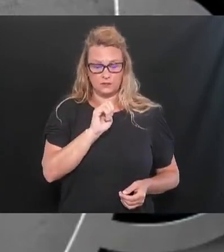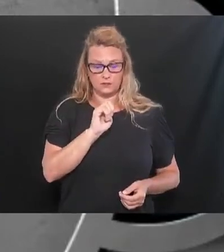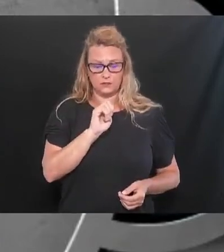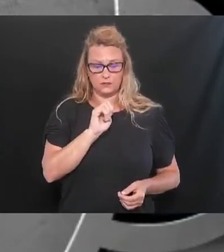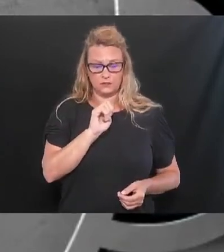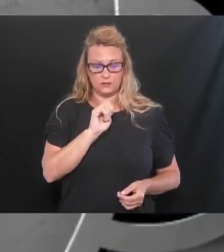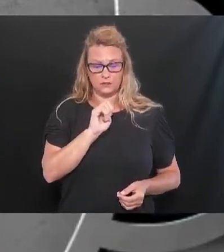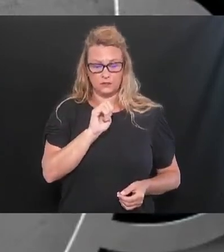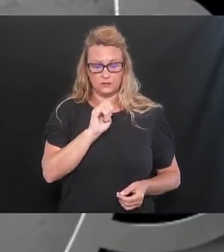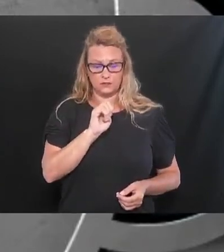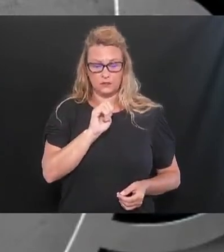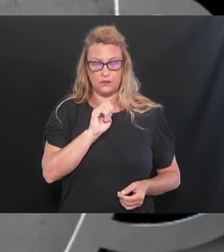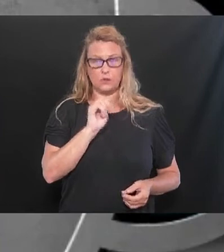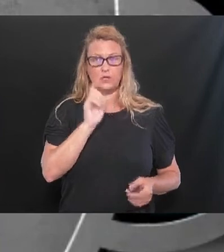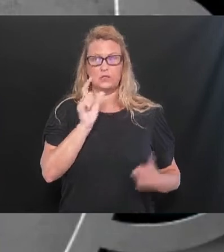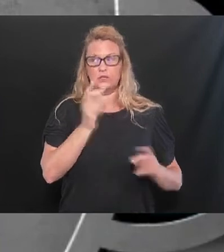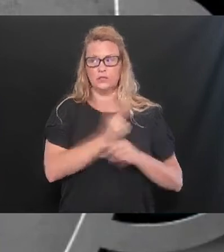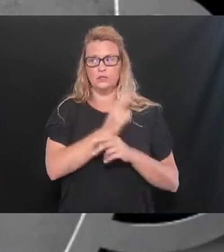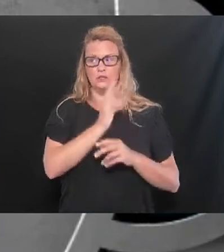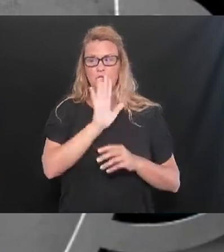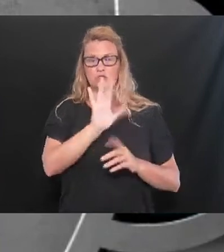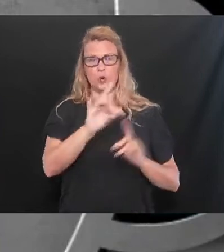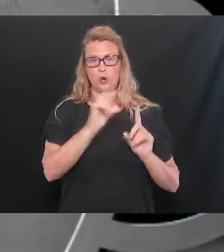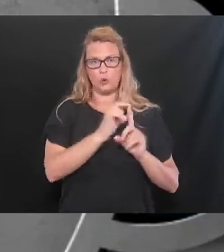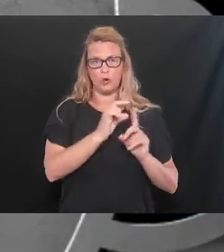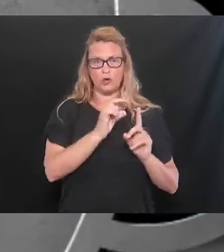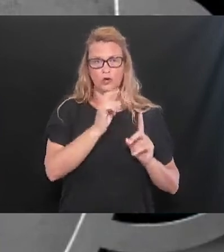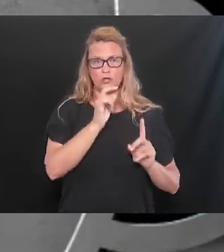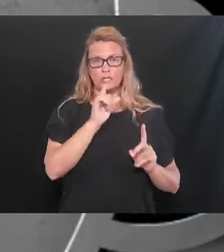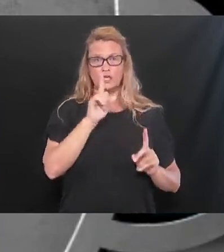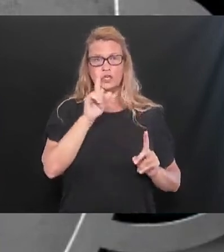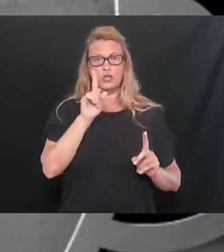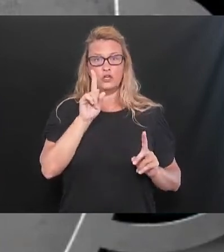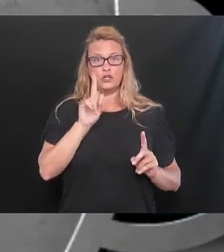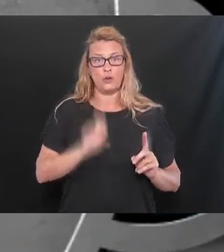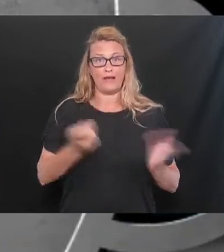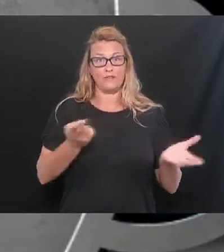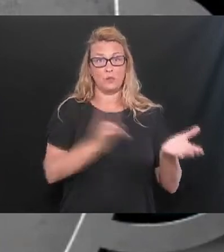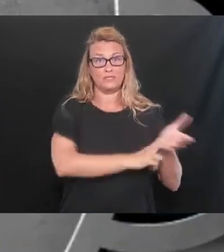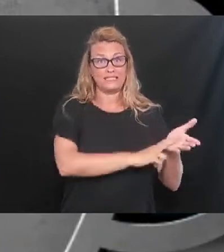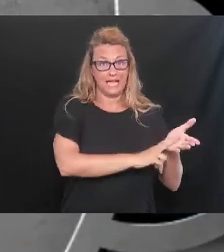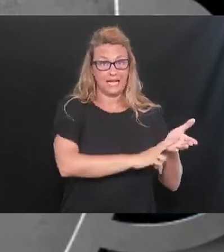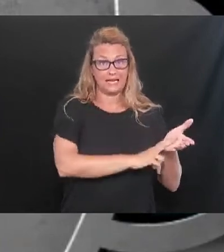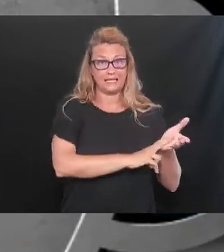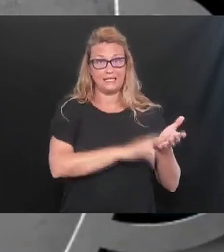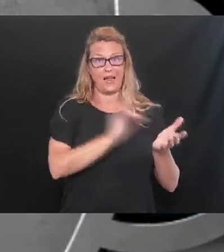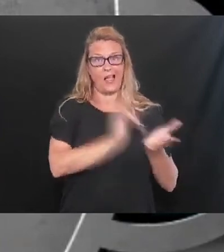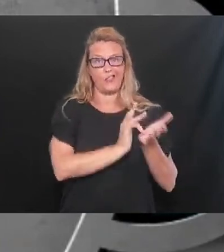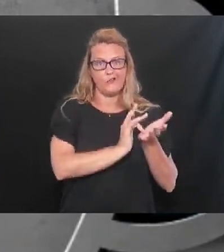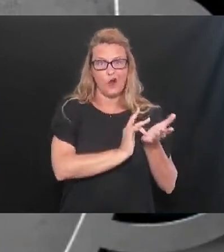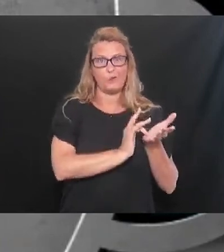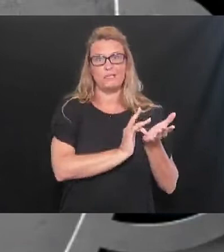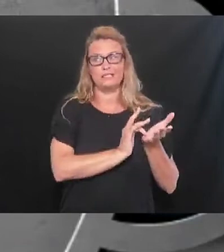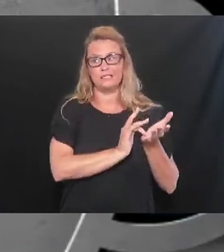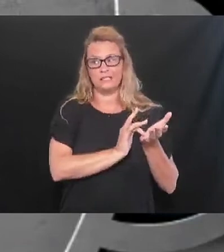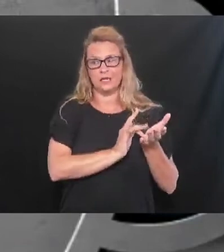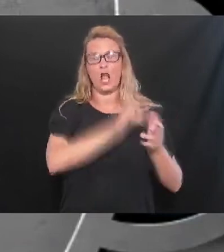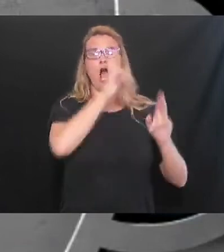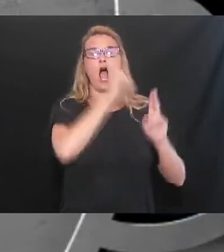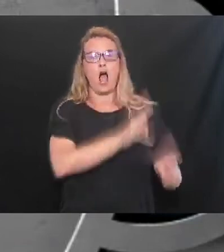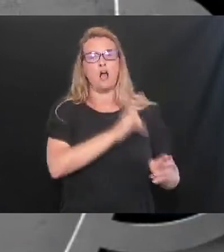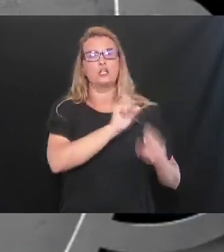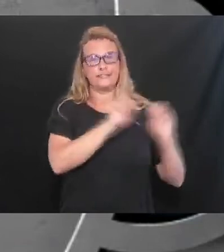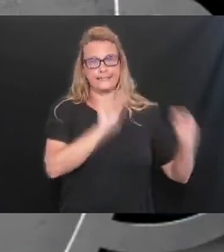your word of honor, but you have to do a test for it. So you're going to have to sign something at the pharmacy or say the health